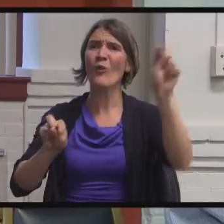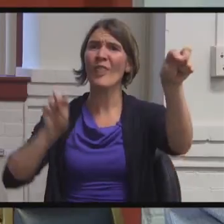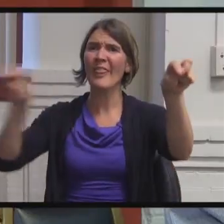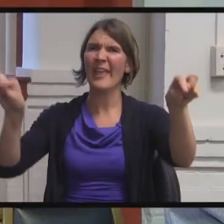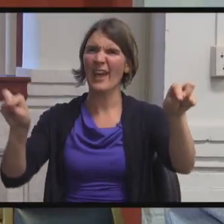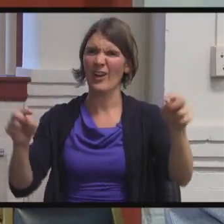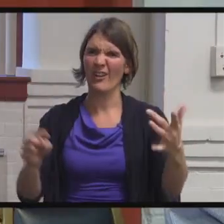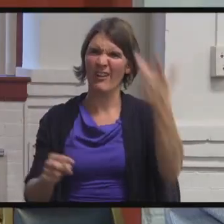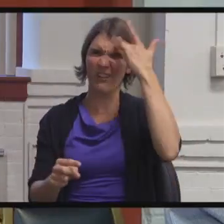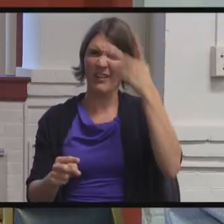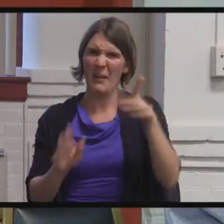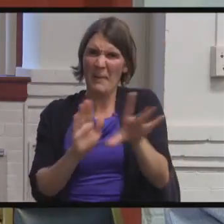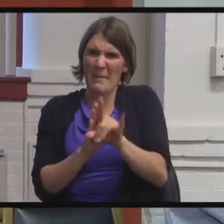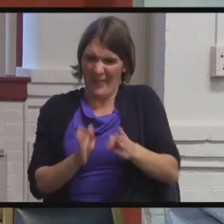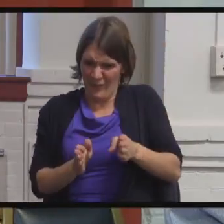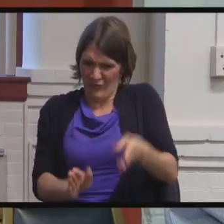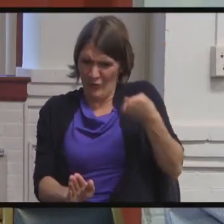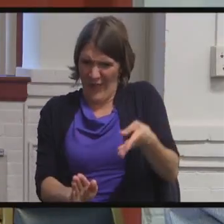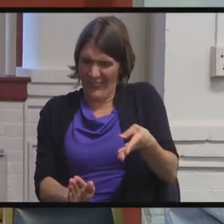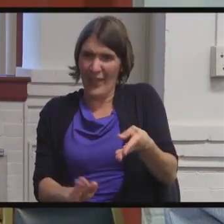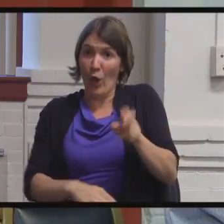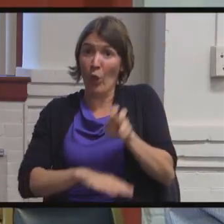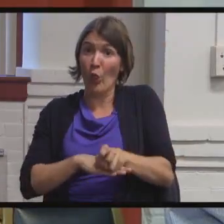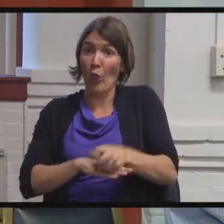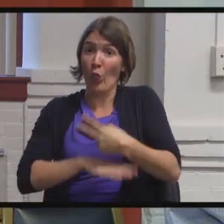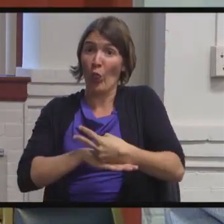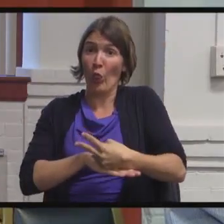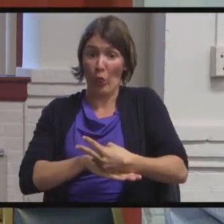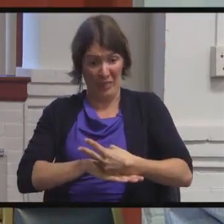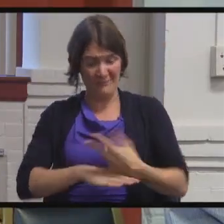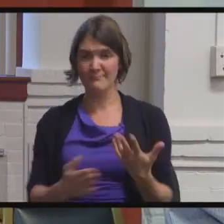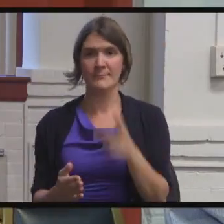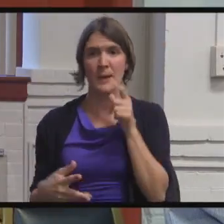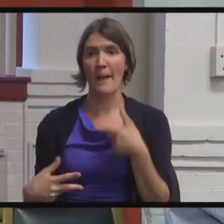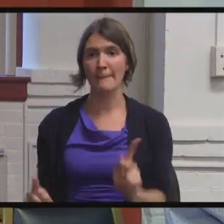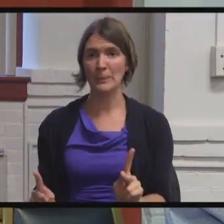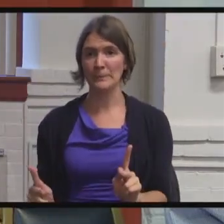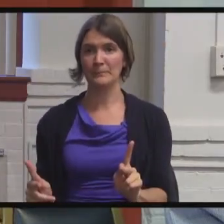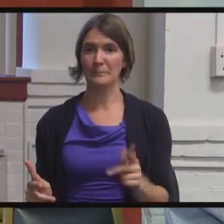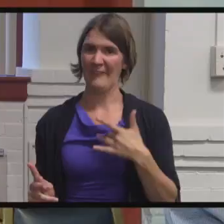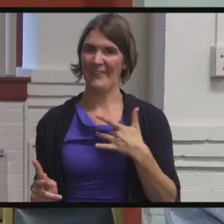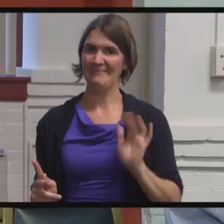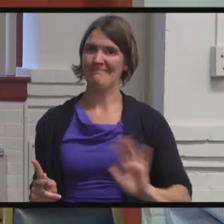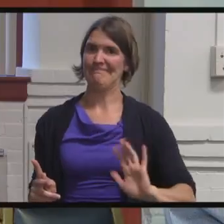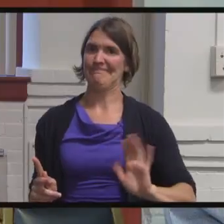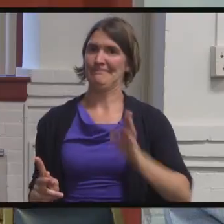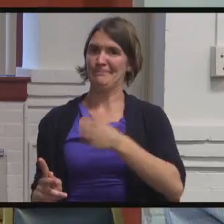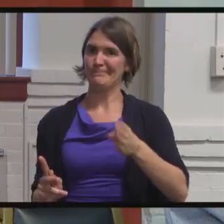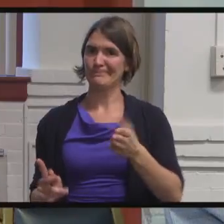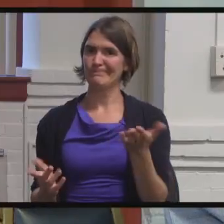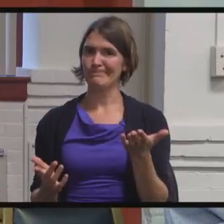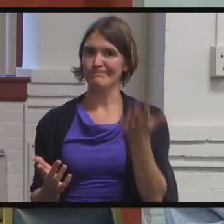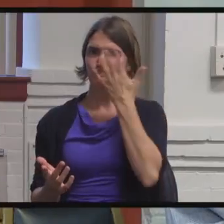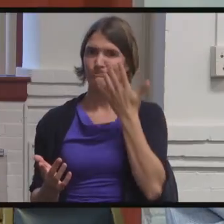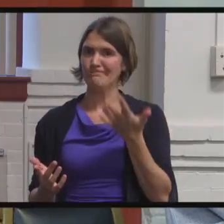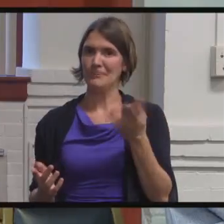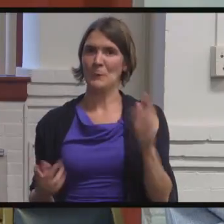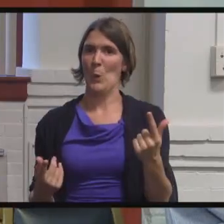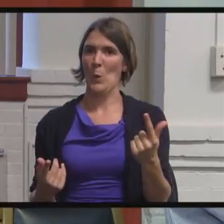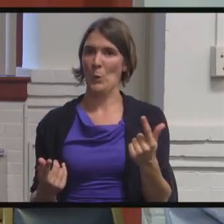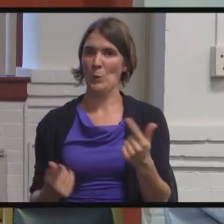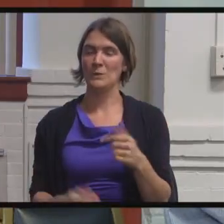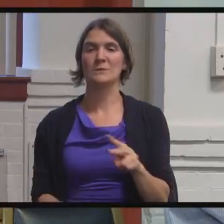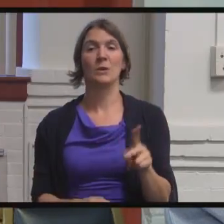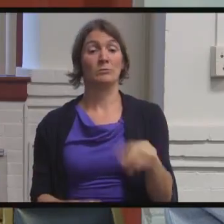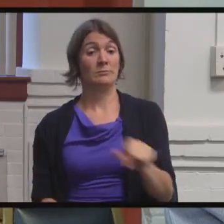for people. They shouldn't be allowed to sit on the sidewalks in downtown Vermont or downtown Brattleboro, and I think it's